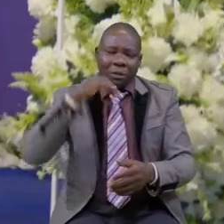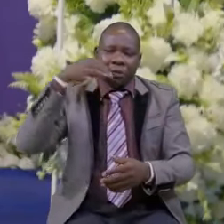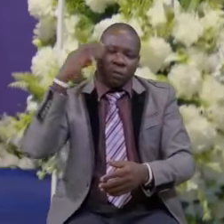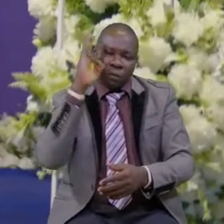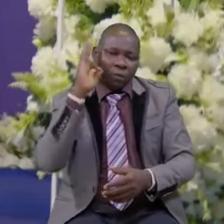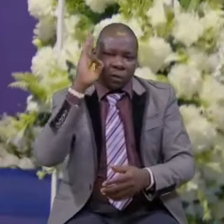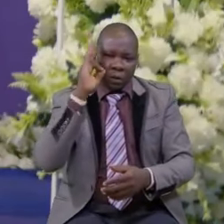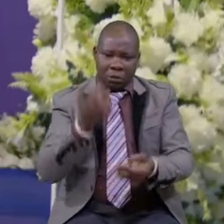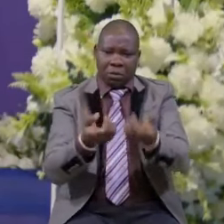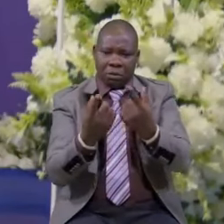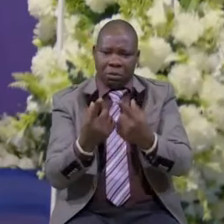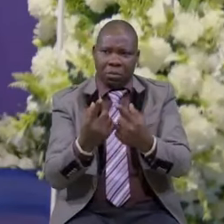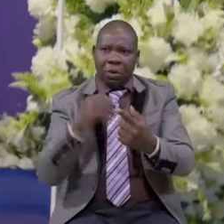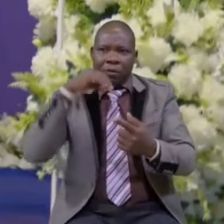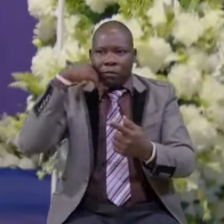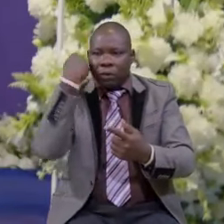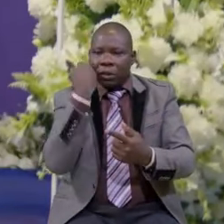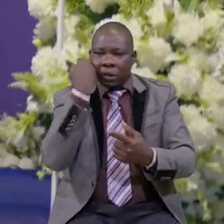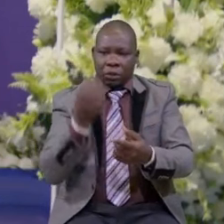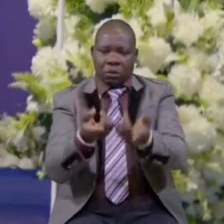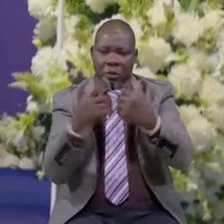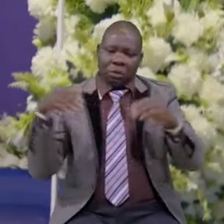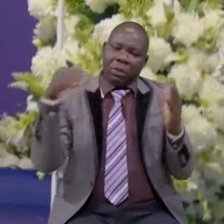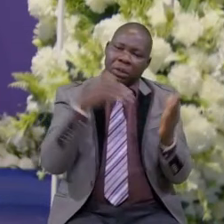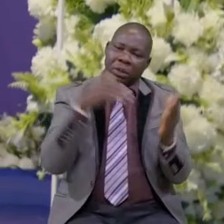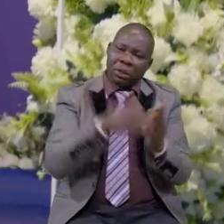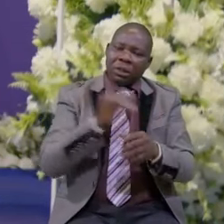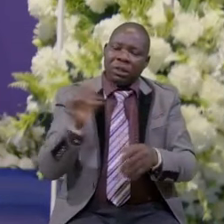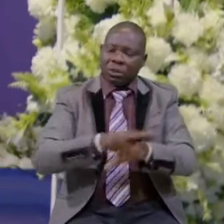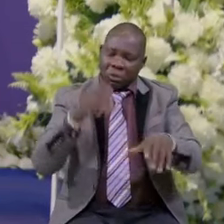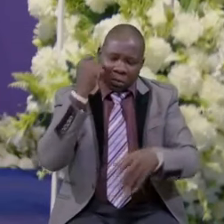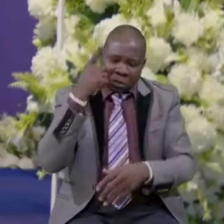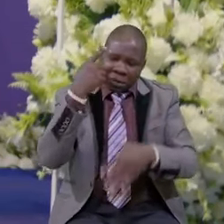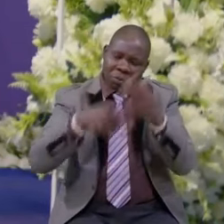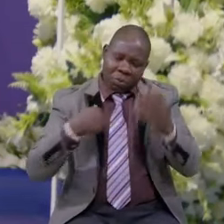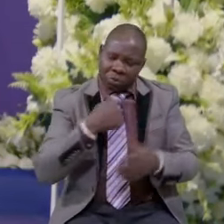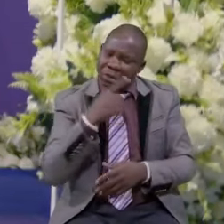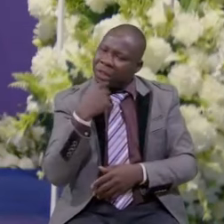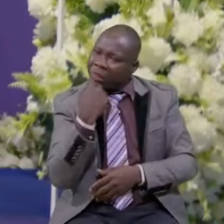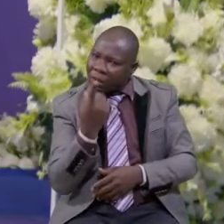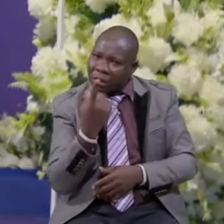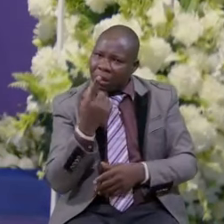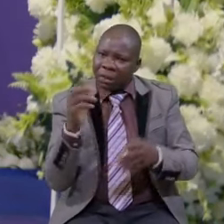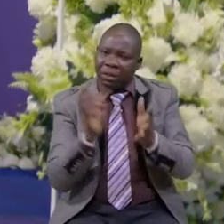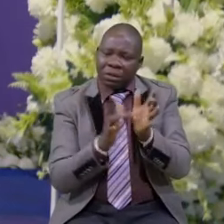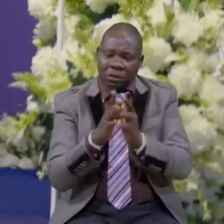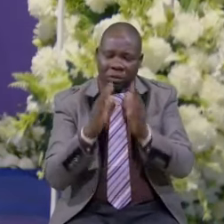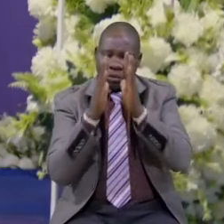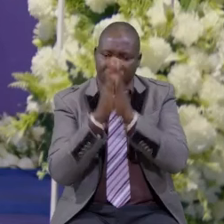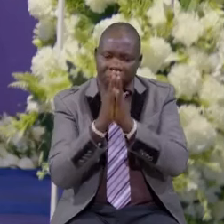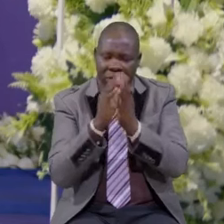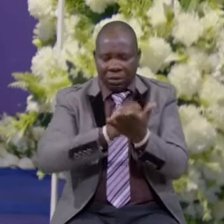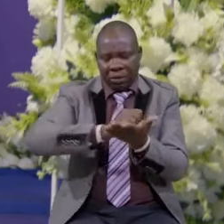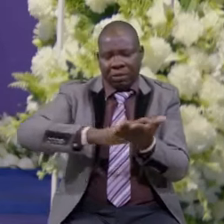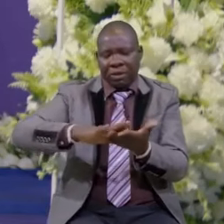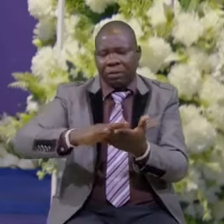again. And they don't understand after we're saved. There is, Jesus prayed, sanctify them